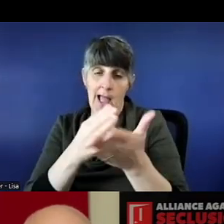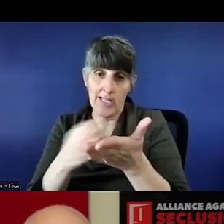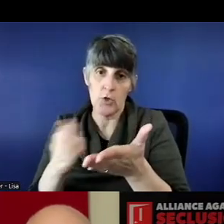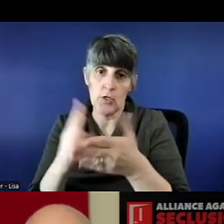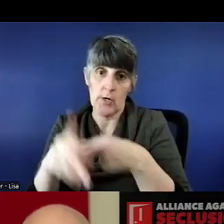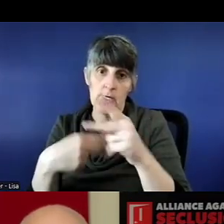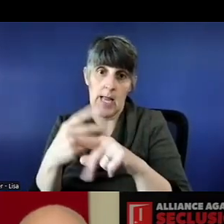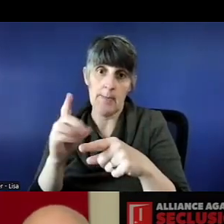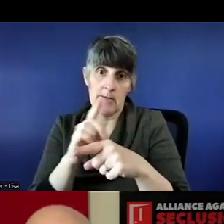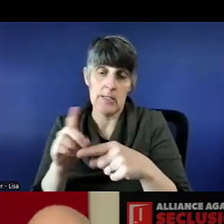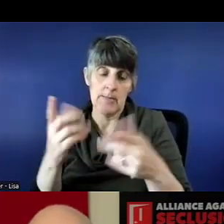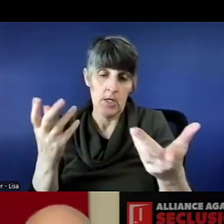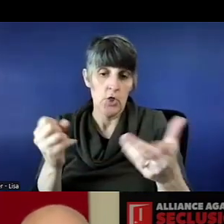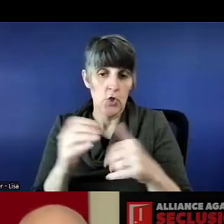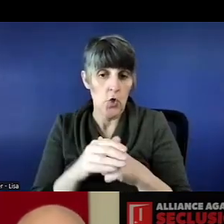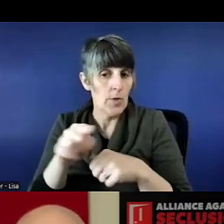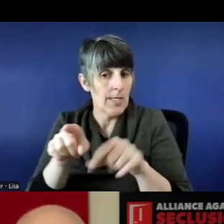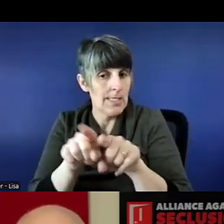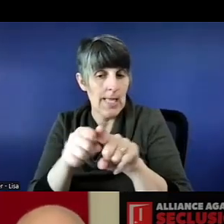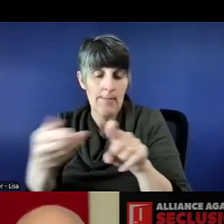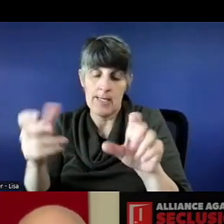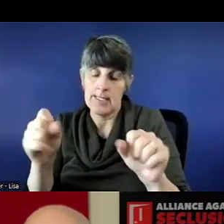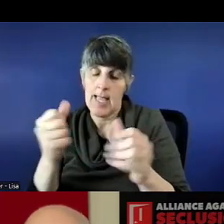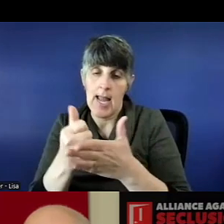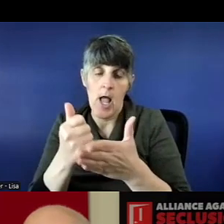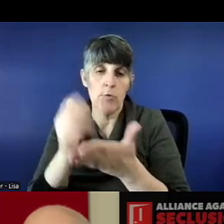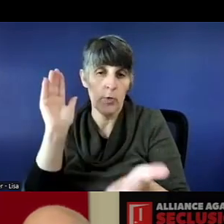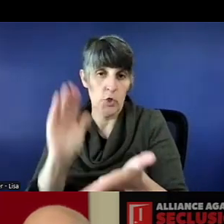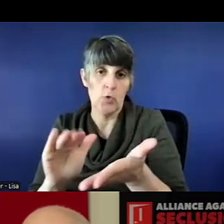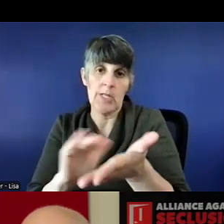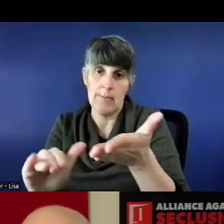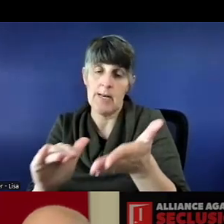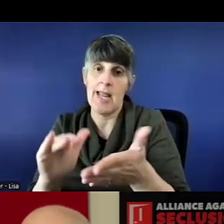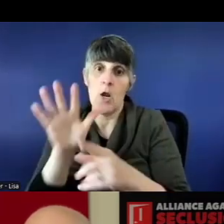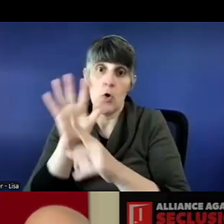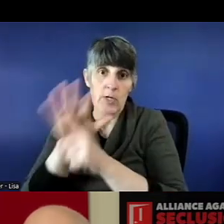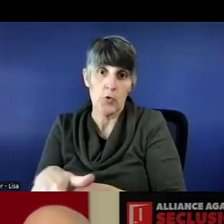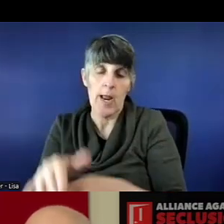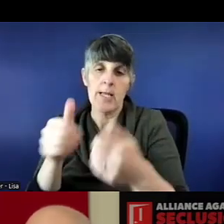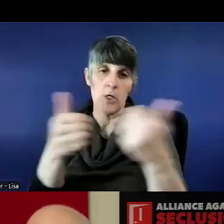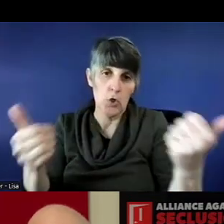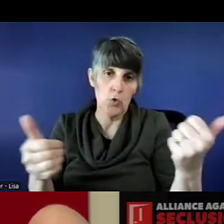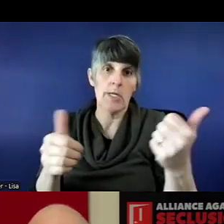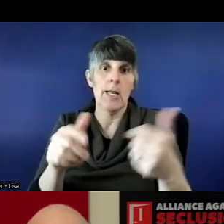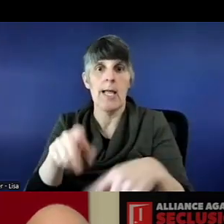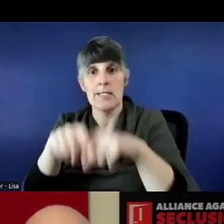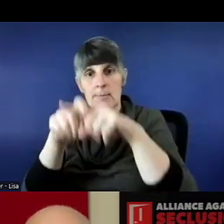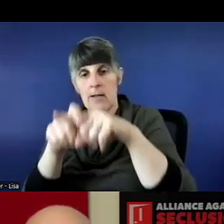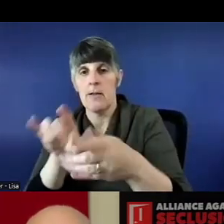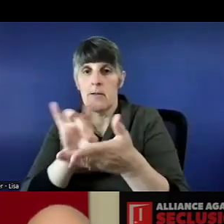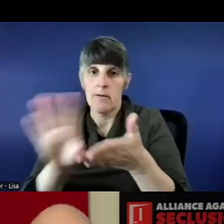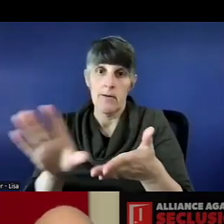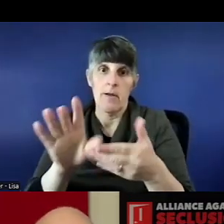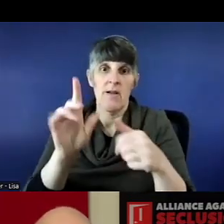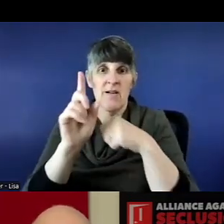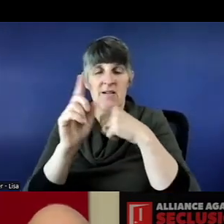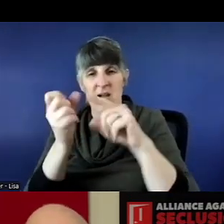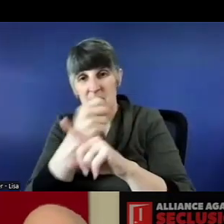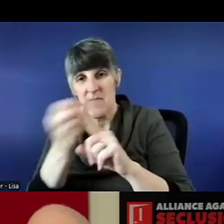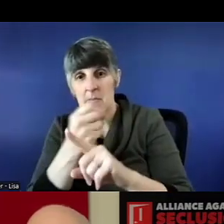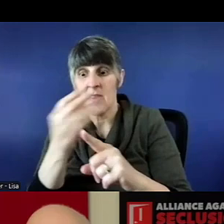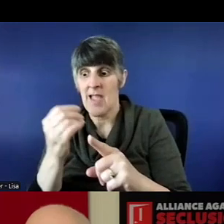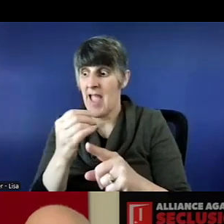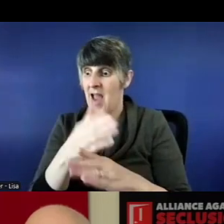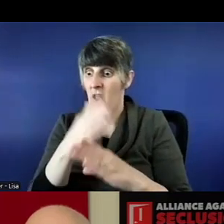discipline. So these same things can help to reduce and eliminate restraint, seclusion, suspension, expulsion, corporal punishment, and